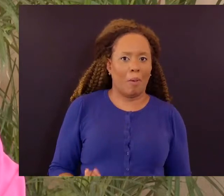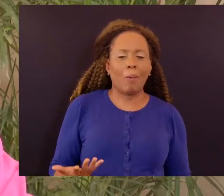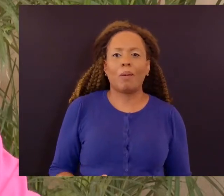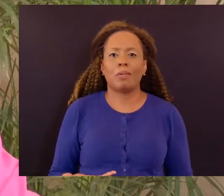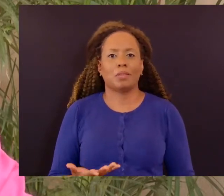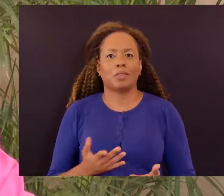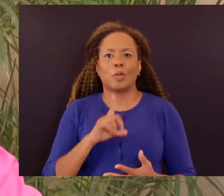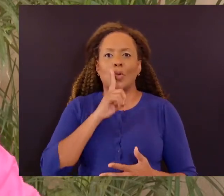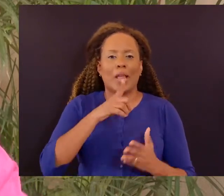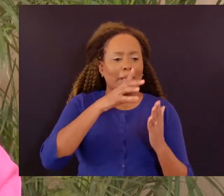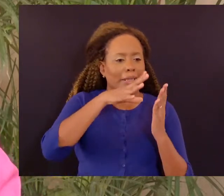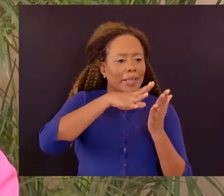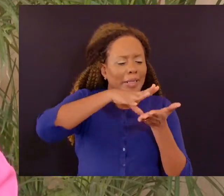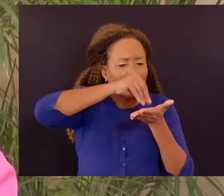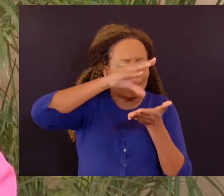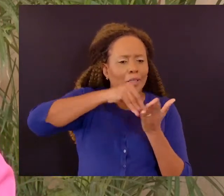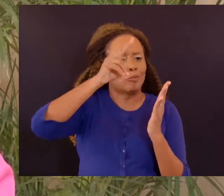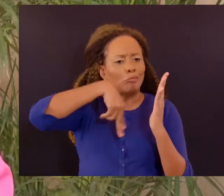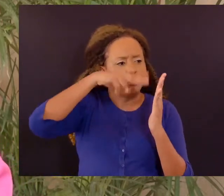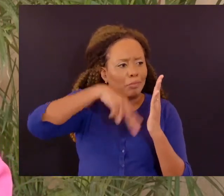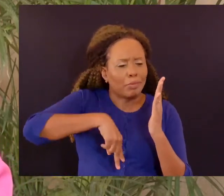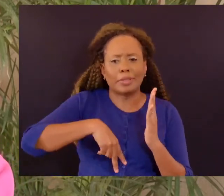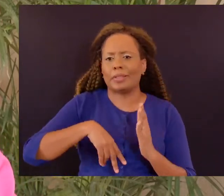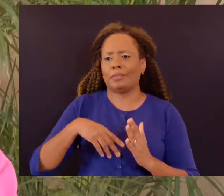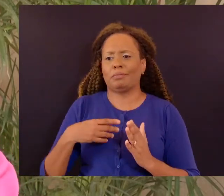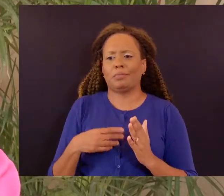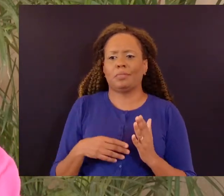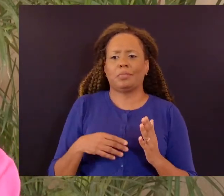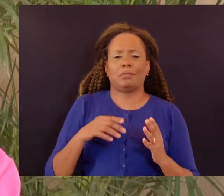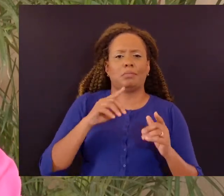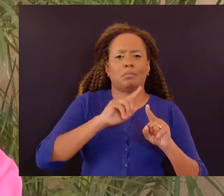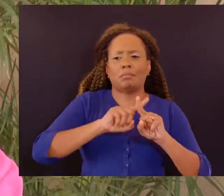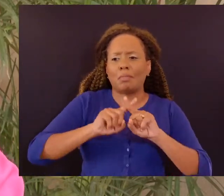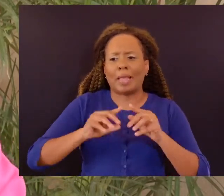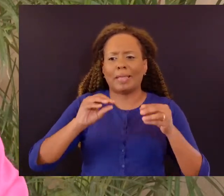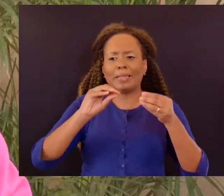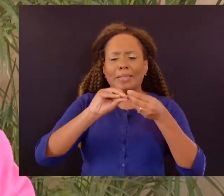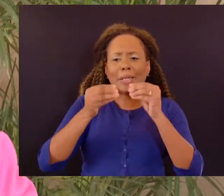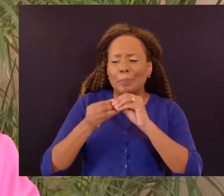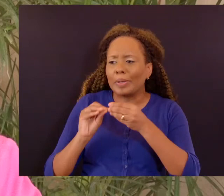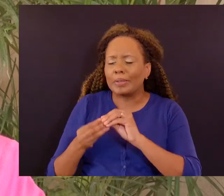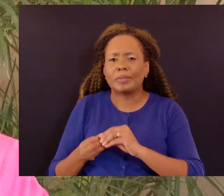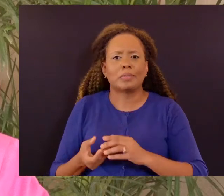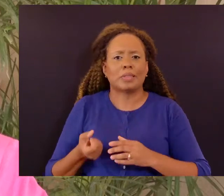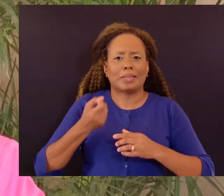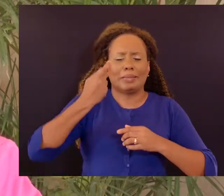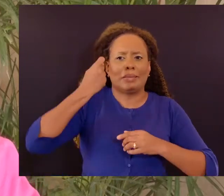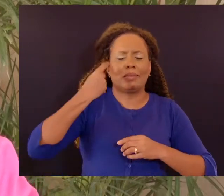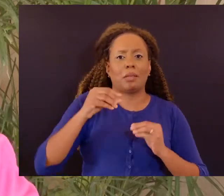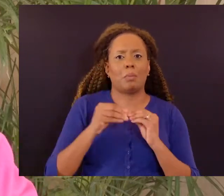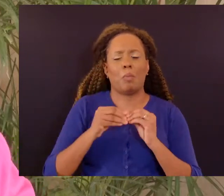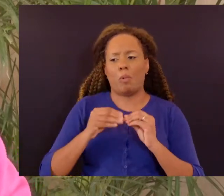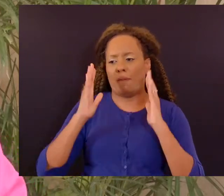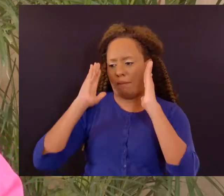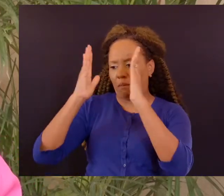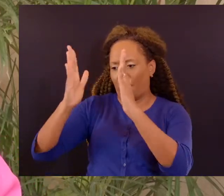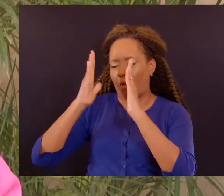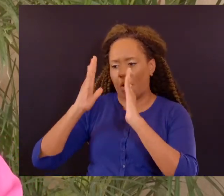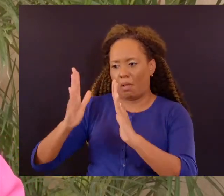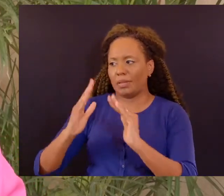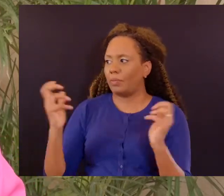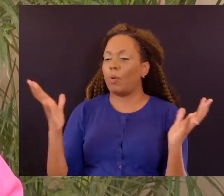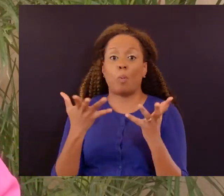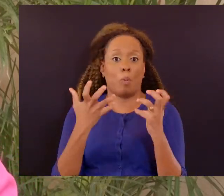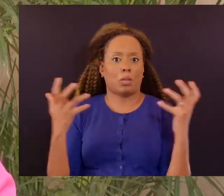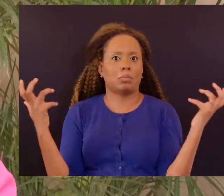numeracy are going to be built along those lines to align with the new areas of focus that the schools